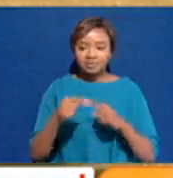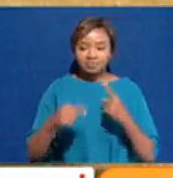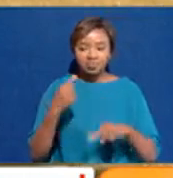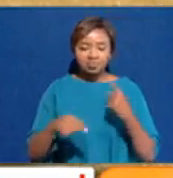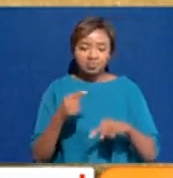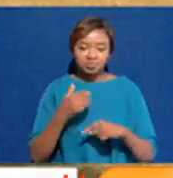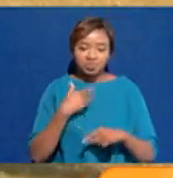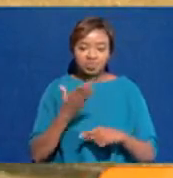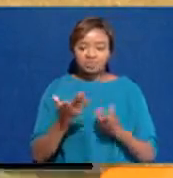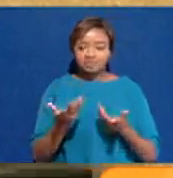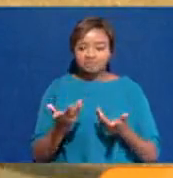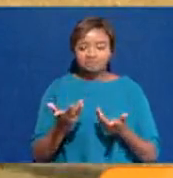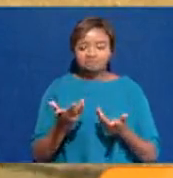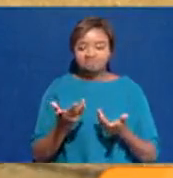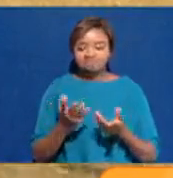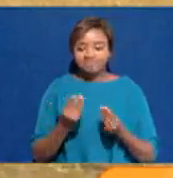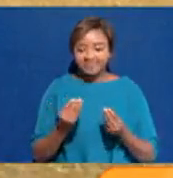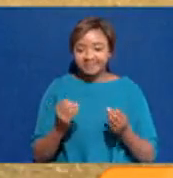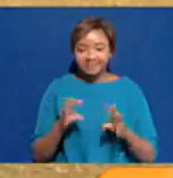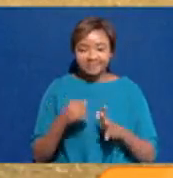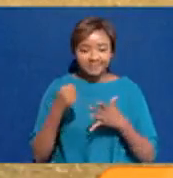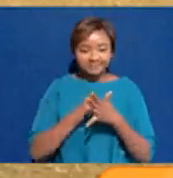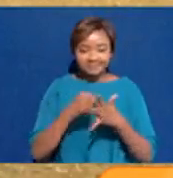ni area ambayo tumekuwa tuki struggle throughout.